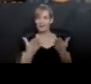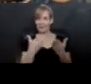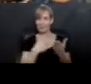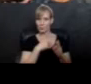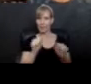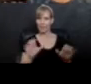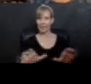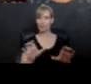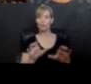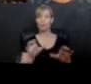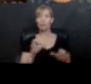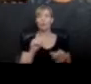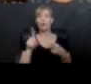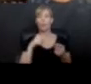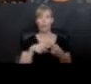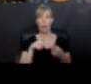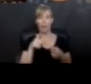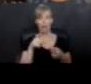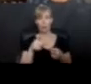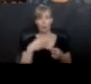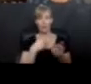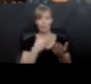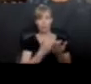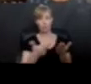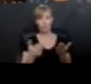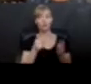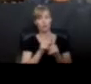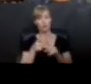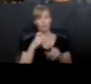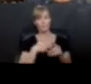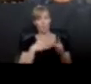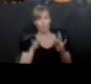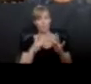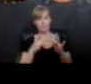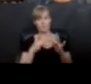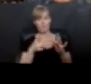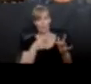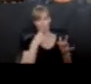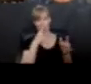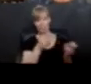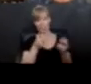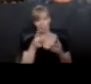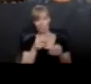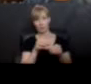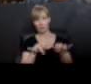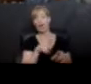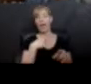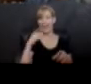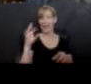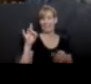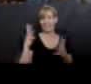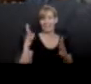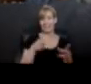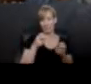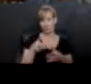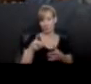resources that are from my website that you can paste into the chat. And I've already done that. pasted one right in there, if